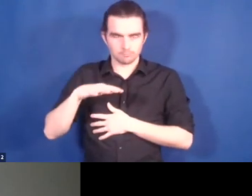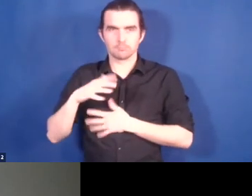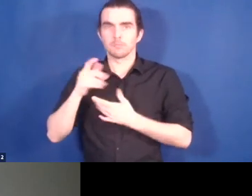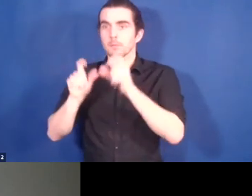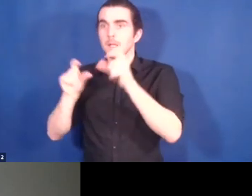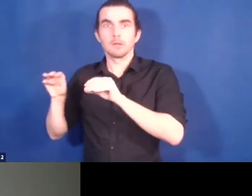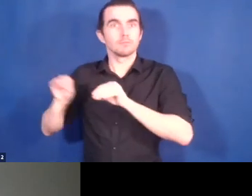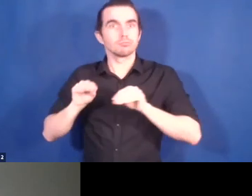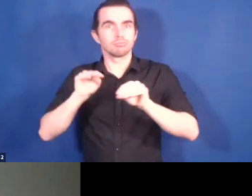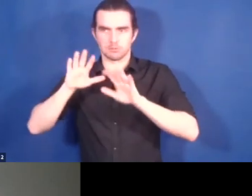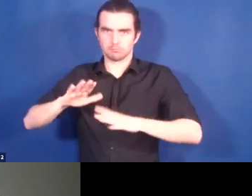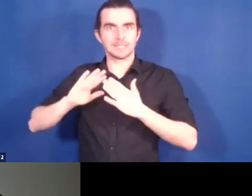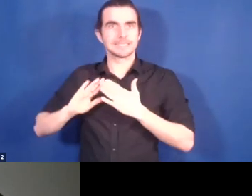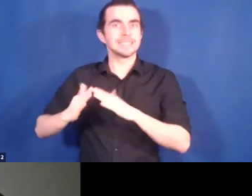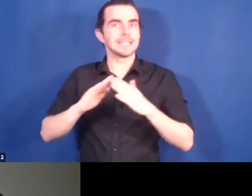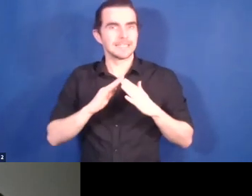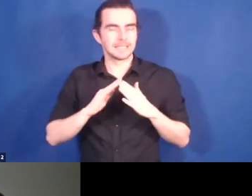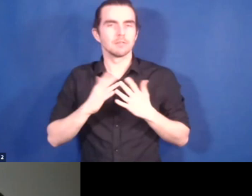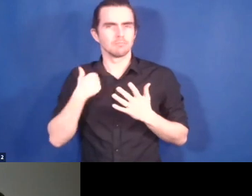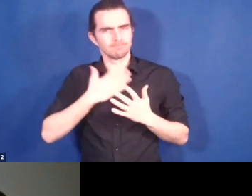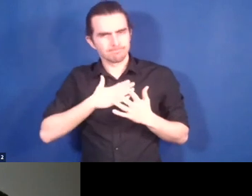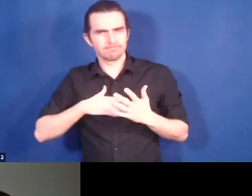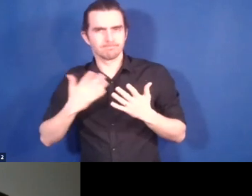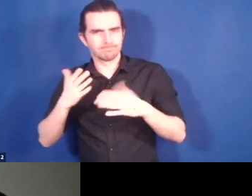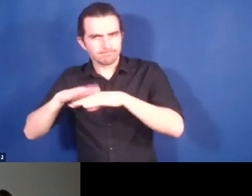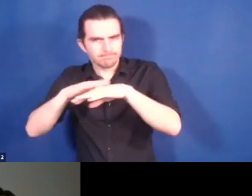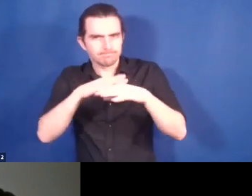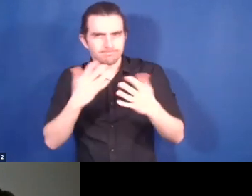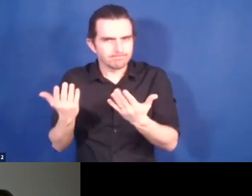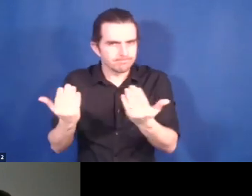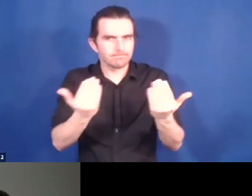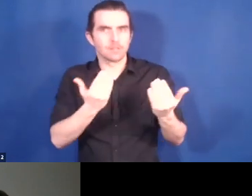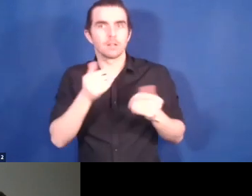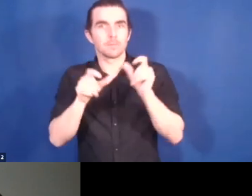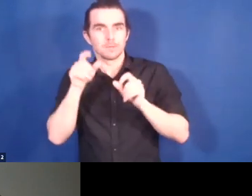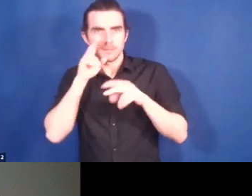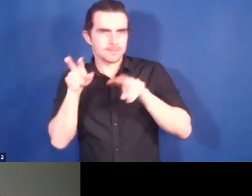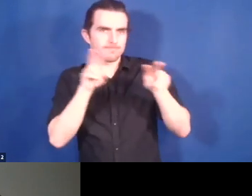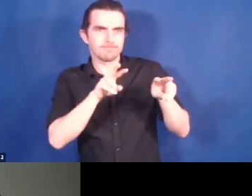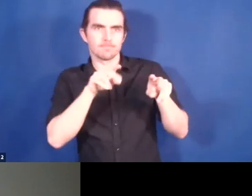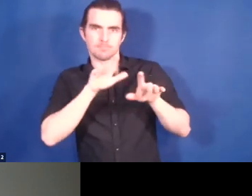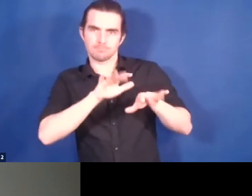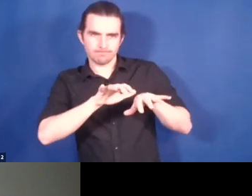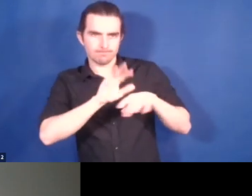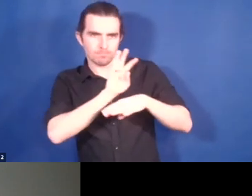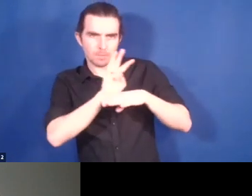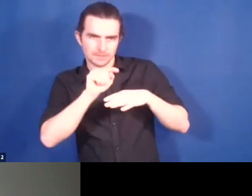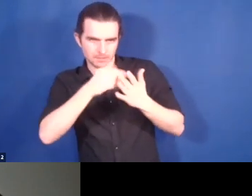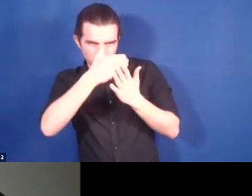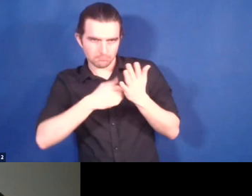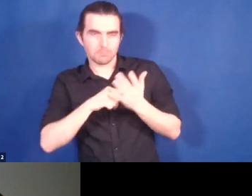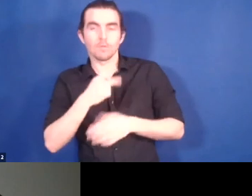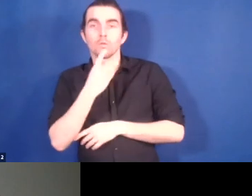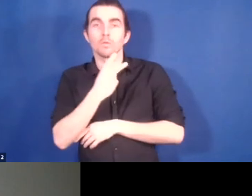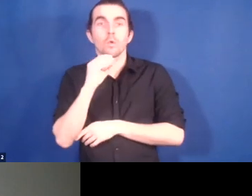Dialogue, most especially the regional summaries there. The entire event was on urban displacement and solutions to